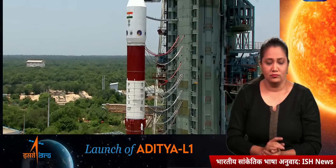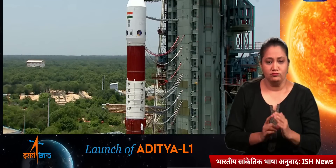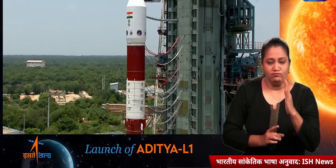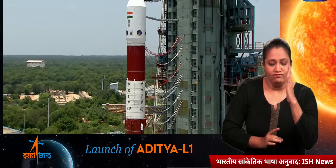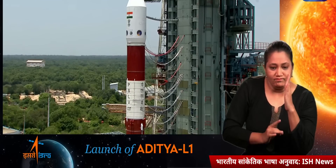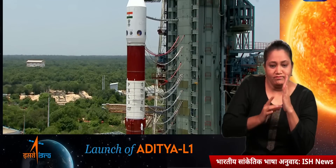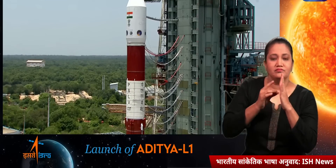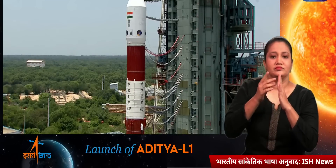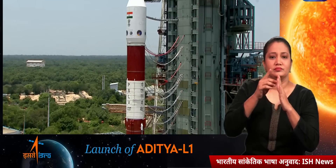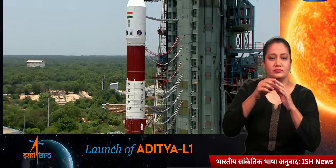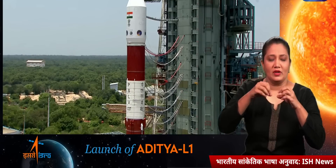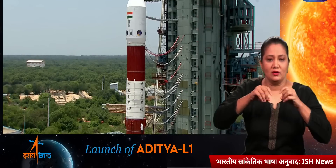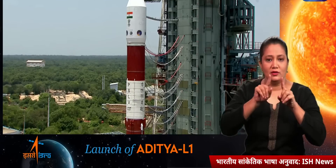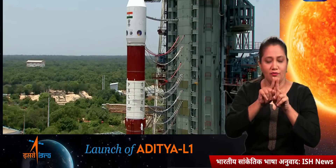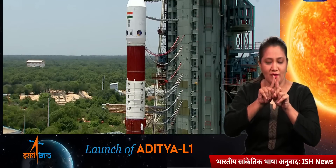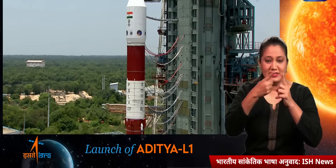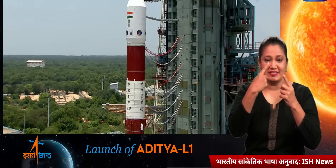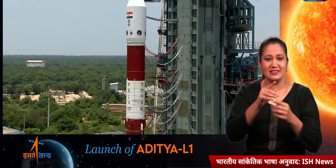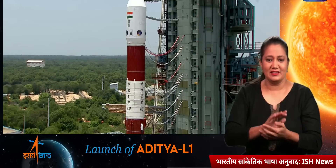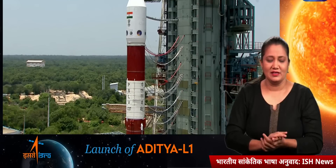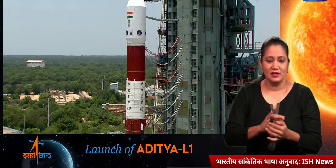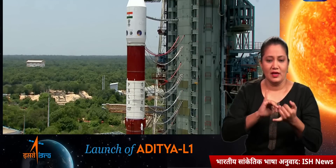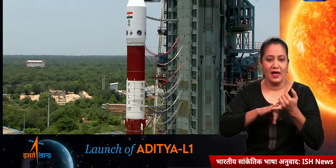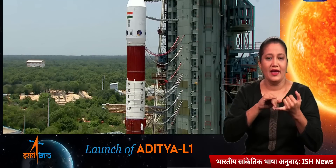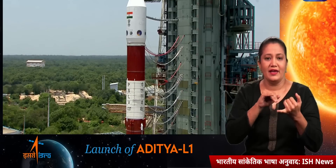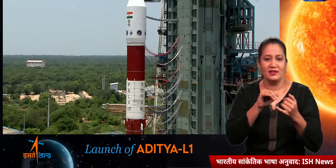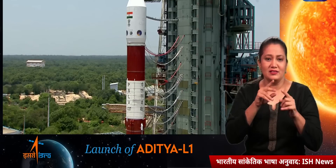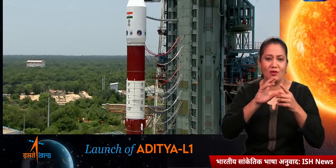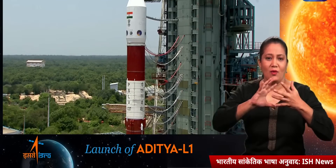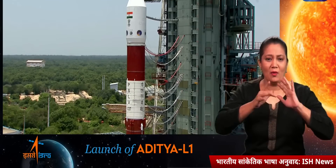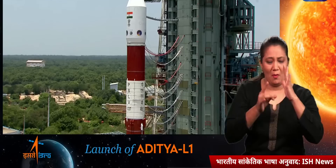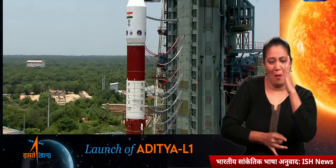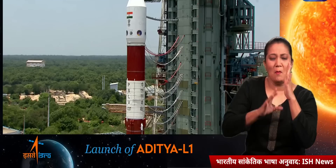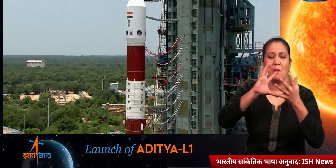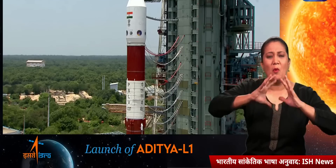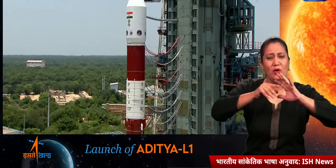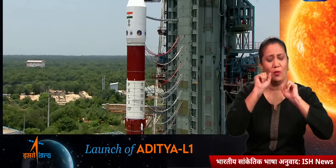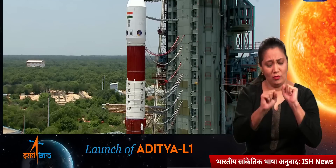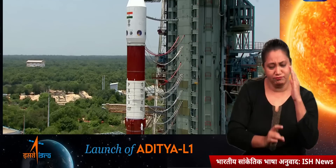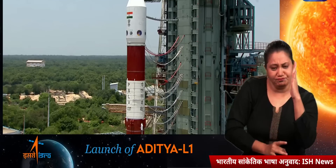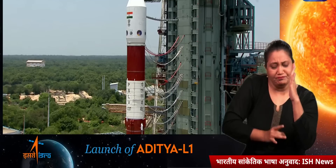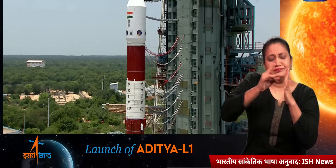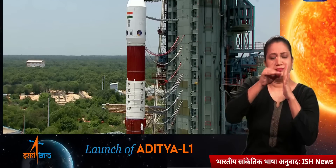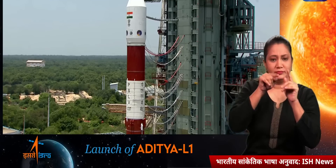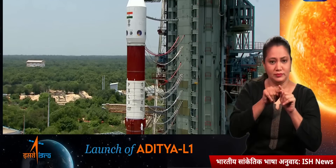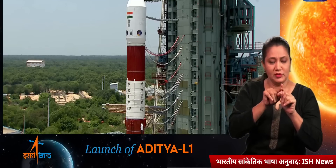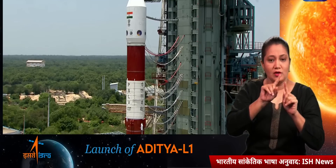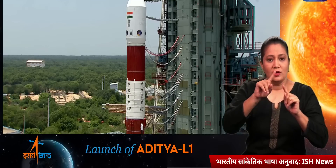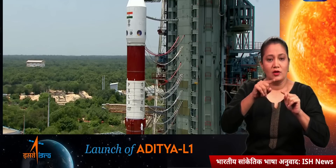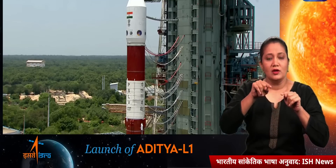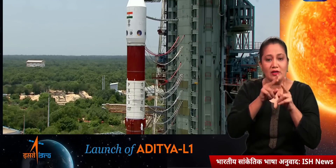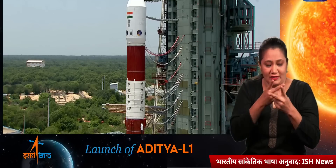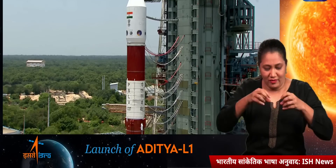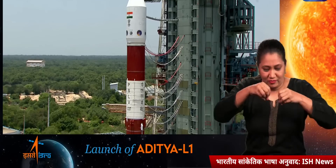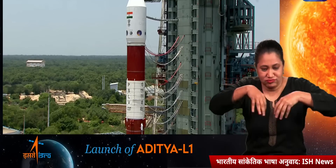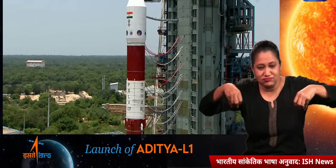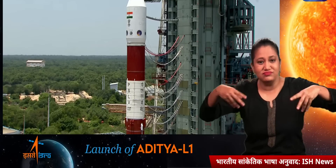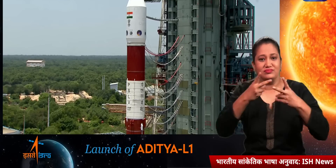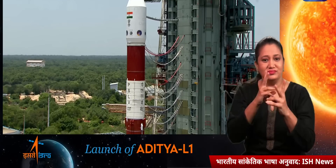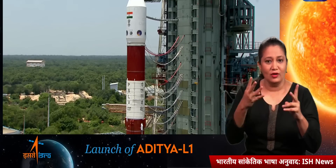coincides with the ignition of core S139 solid rocket motor and the ignition of the 4 groundlet